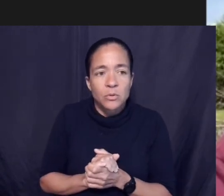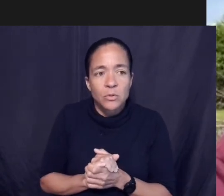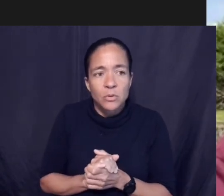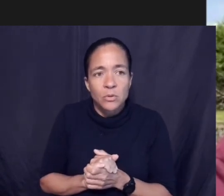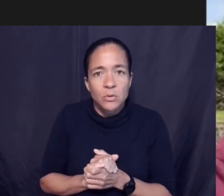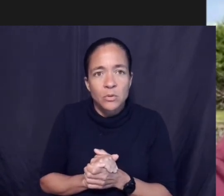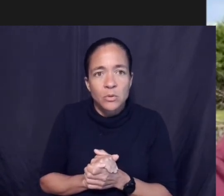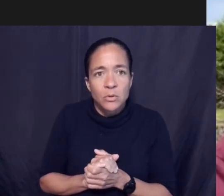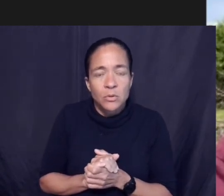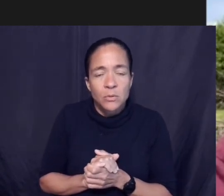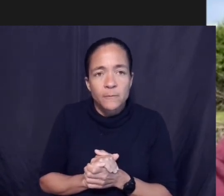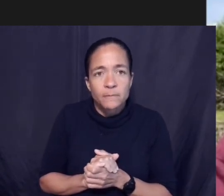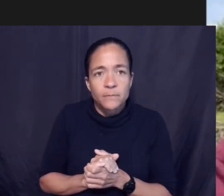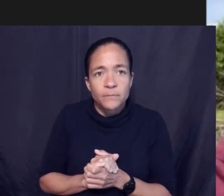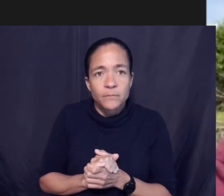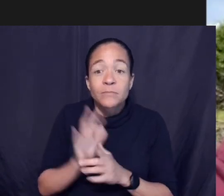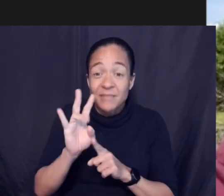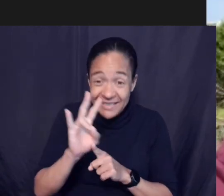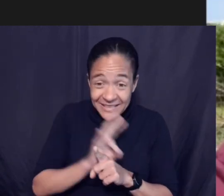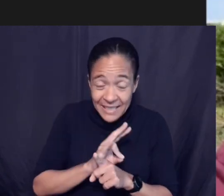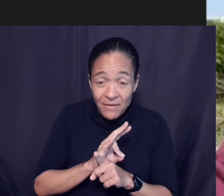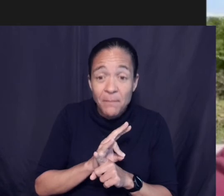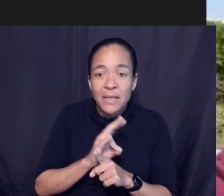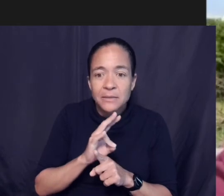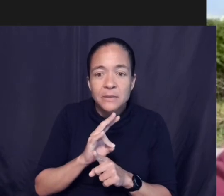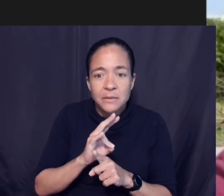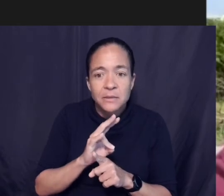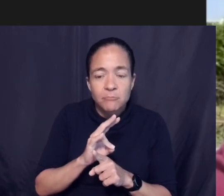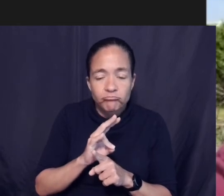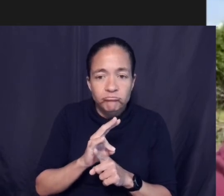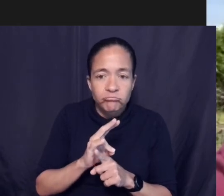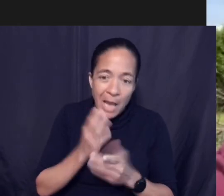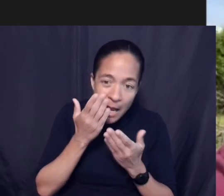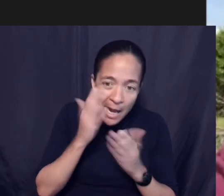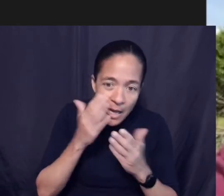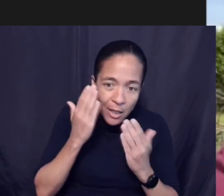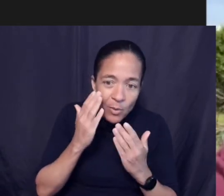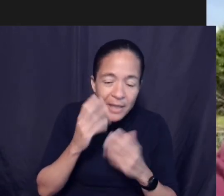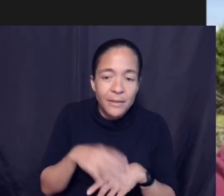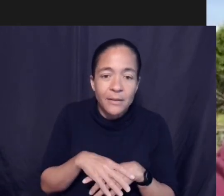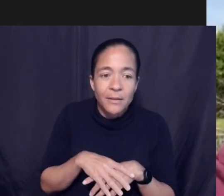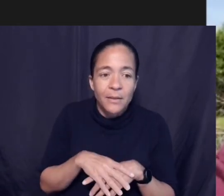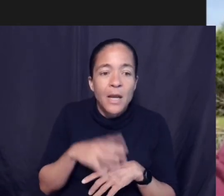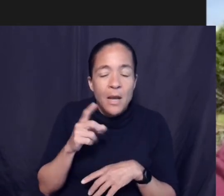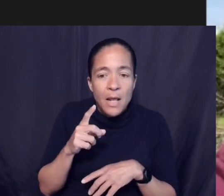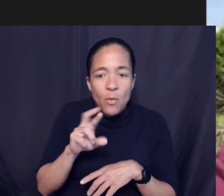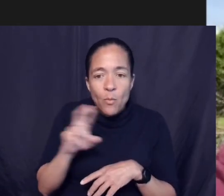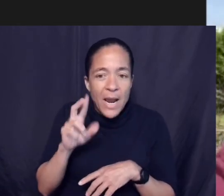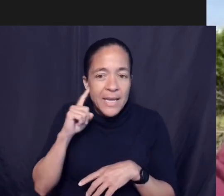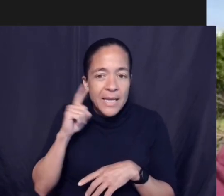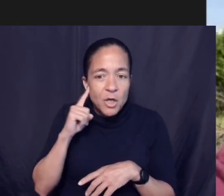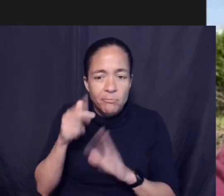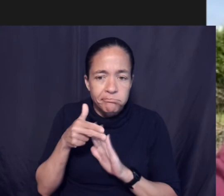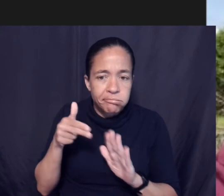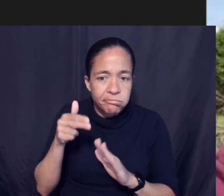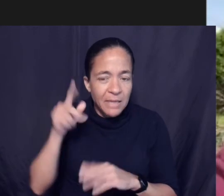Then on 7 months, on Halloween, she was pronounced deaf in